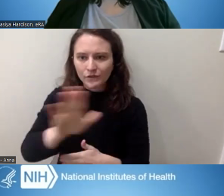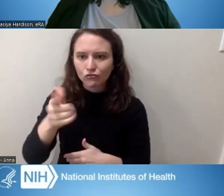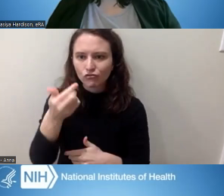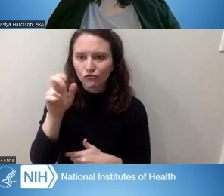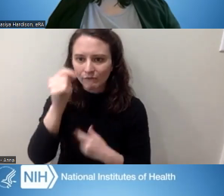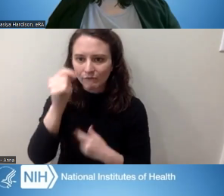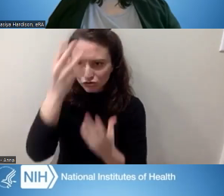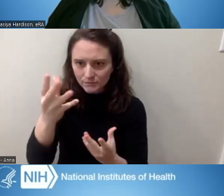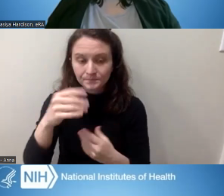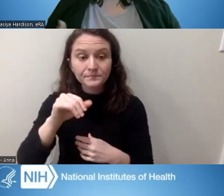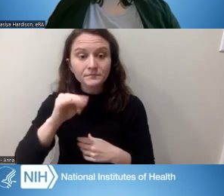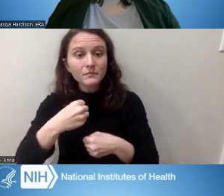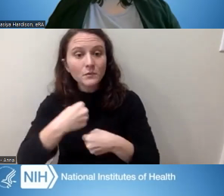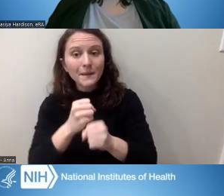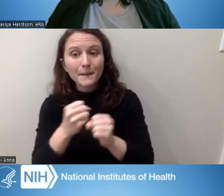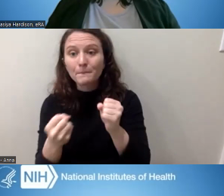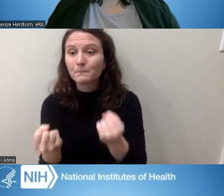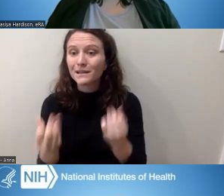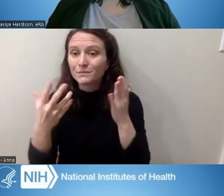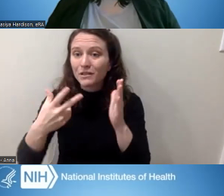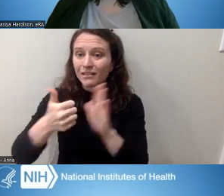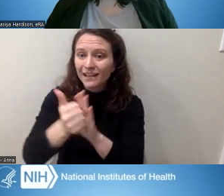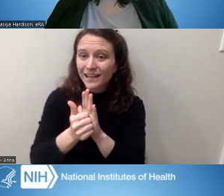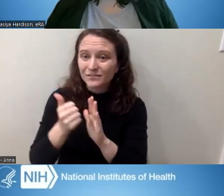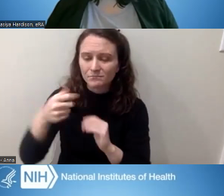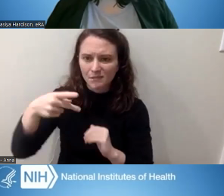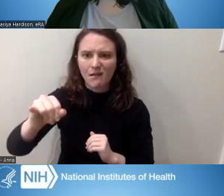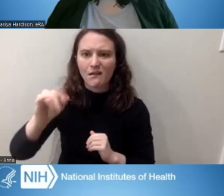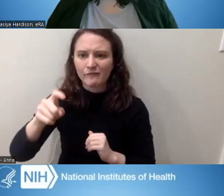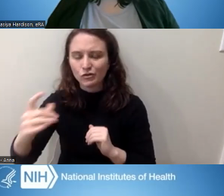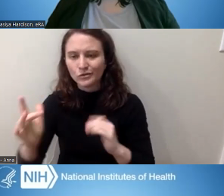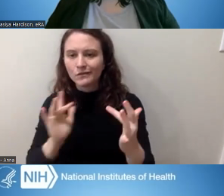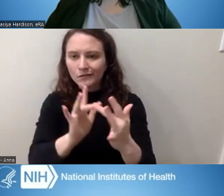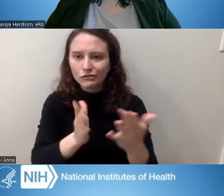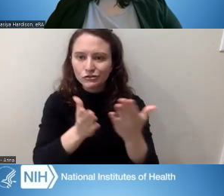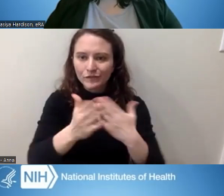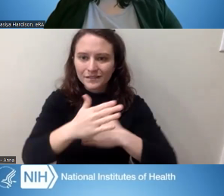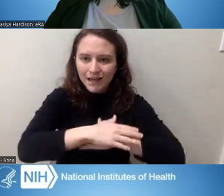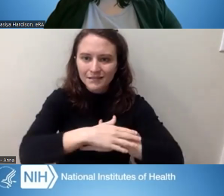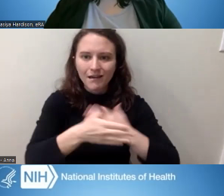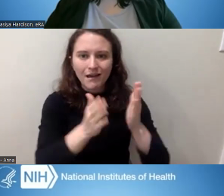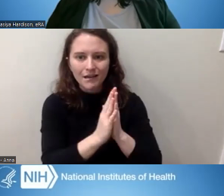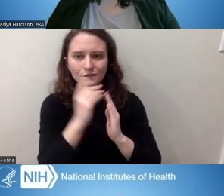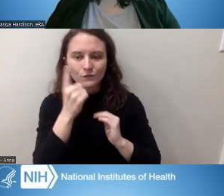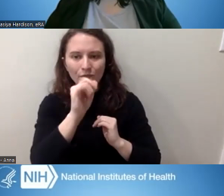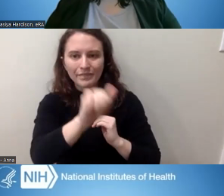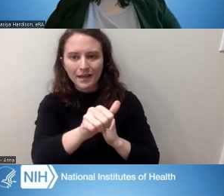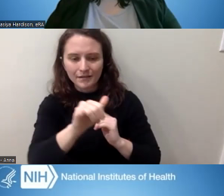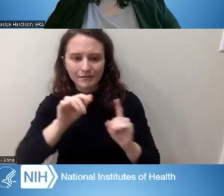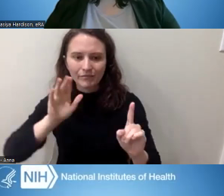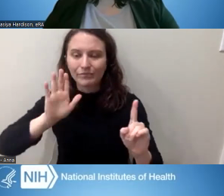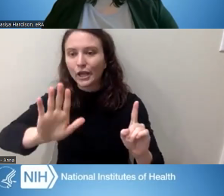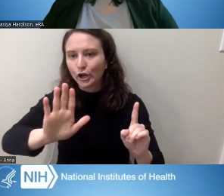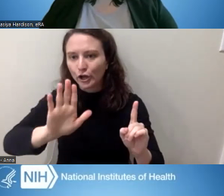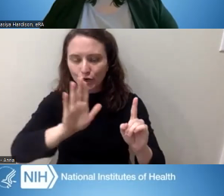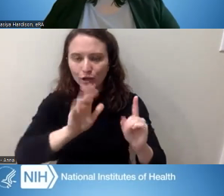you create multiple accounts, then the PI is going to have to contact the service desk and request that that their accounts be